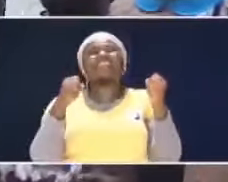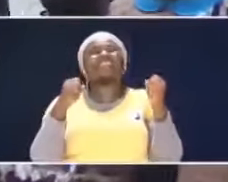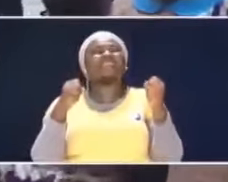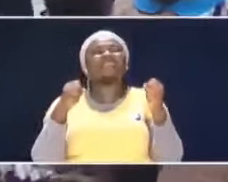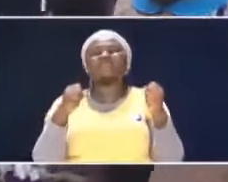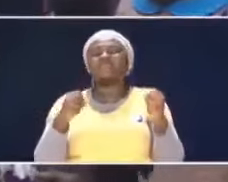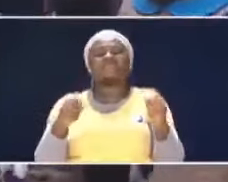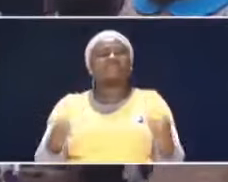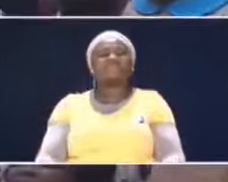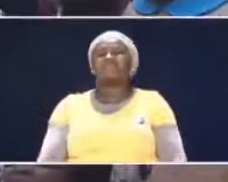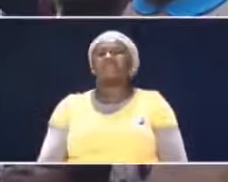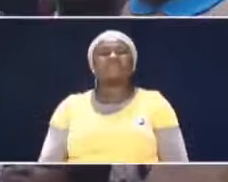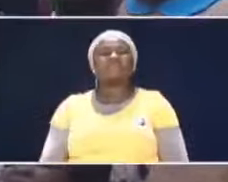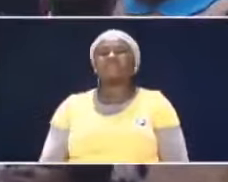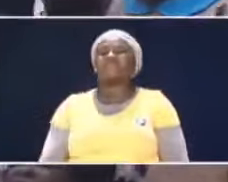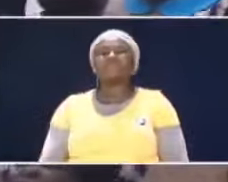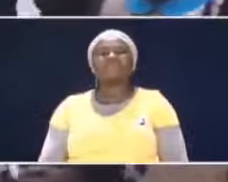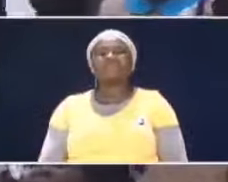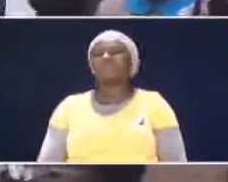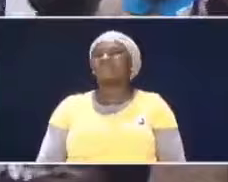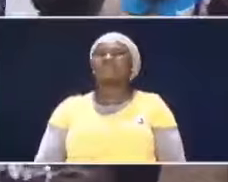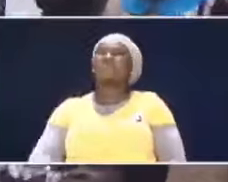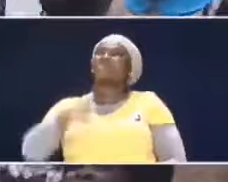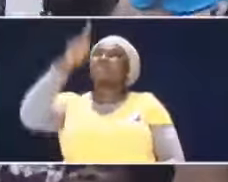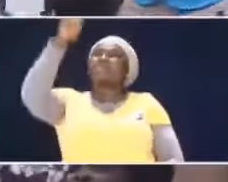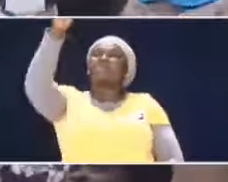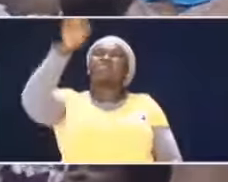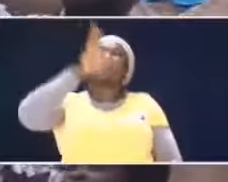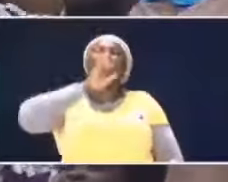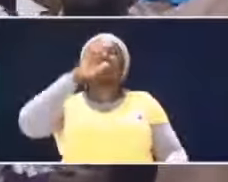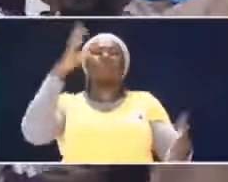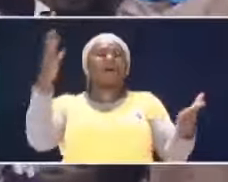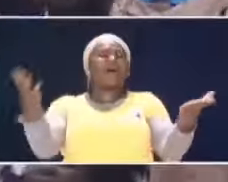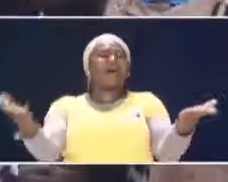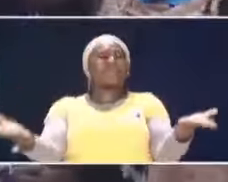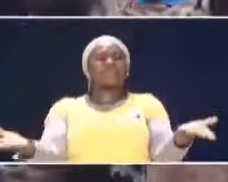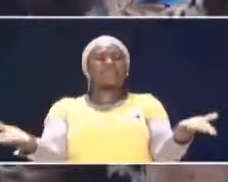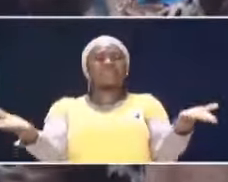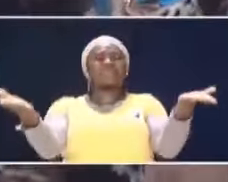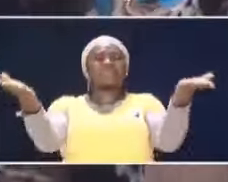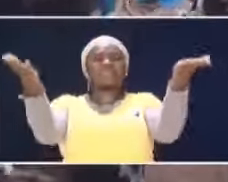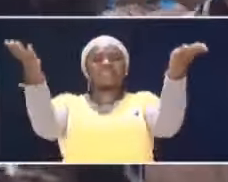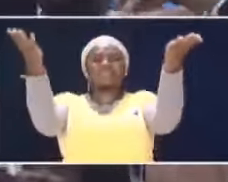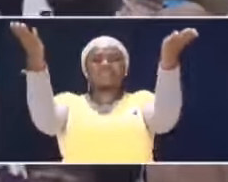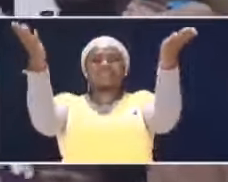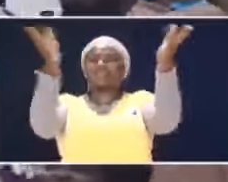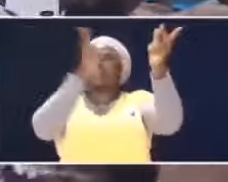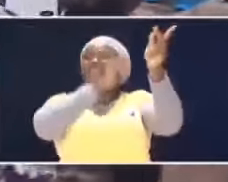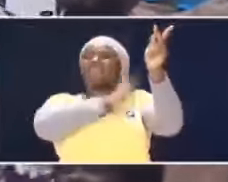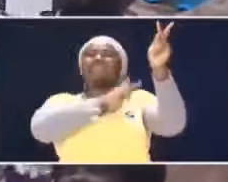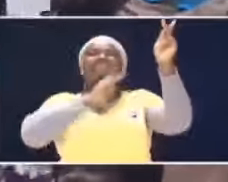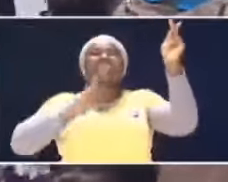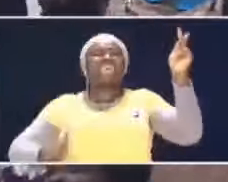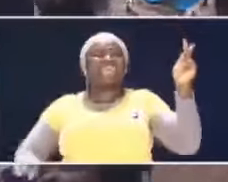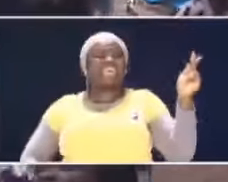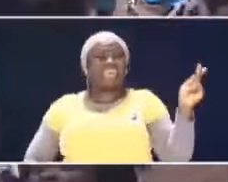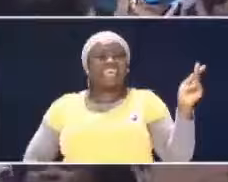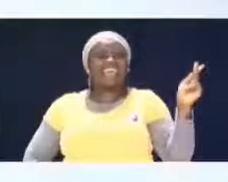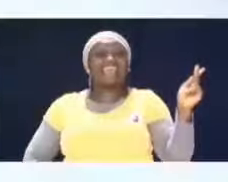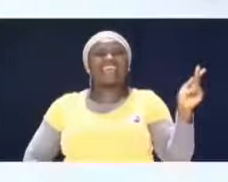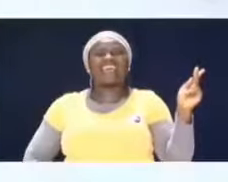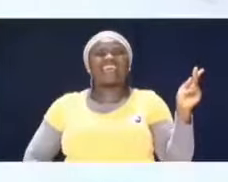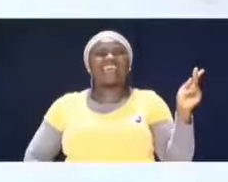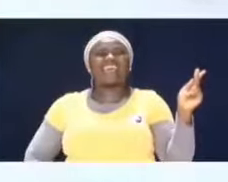majesty. Hey! You are the risen King. You are the risen